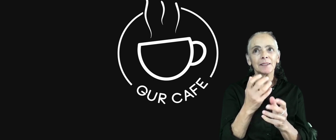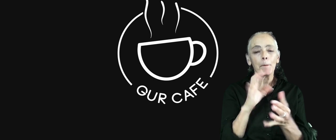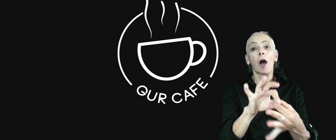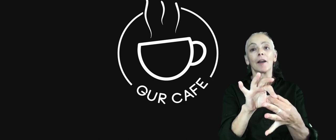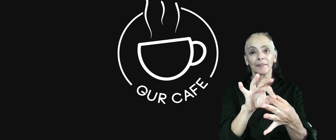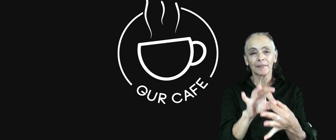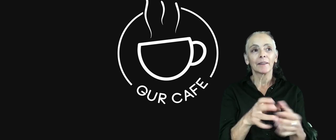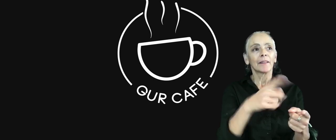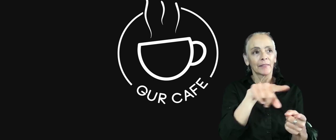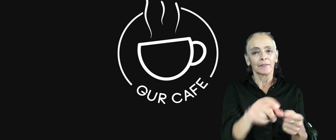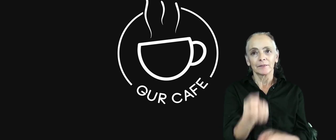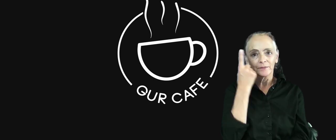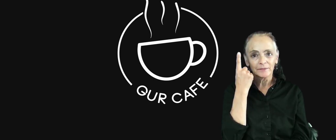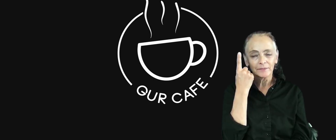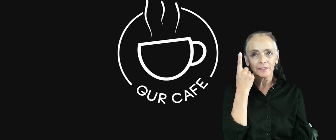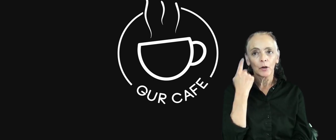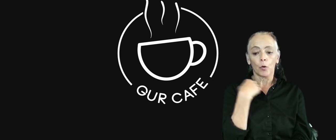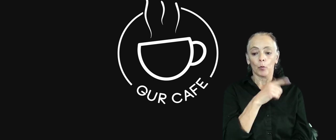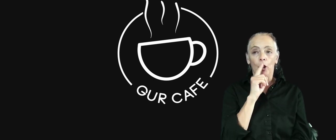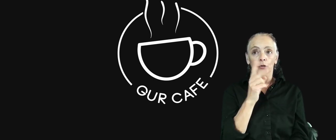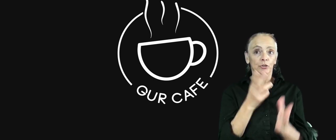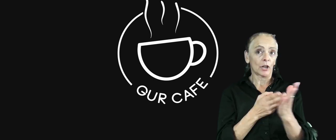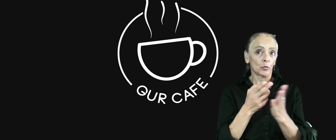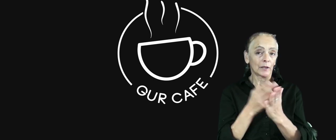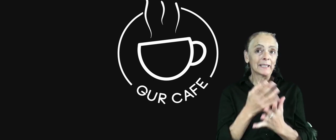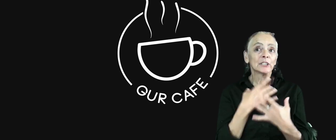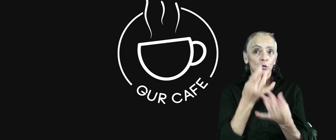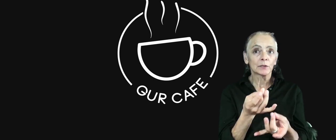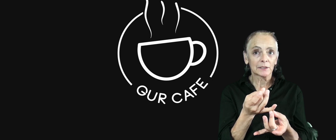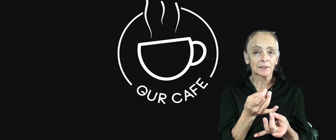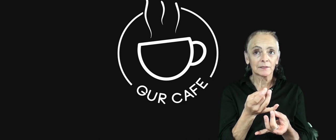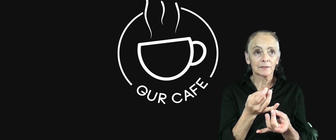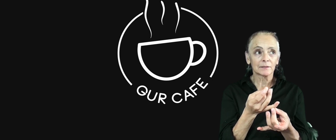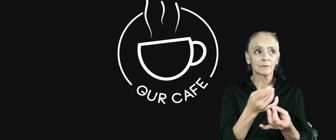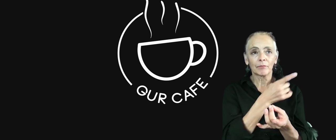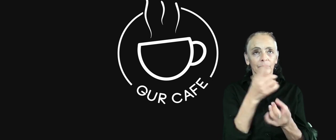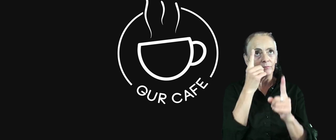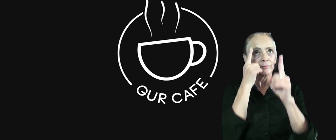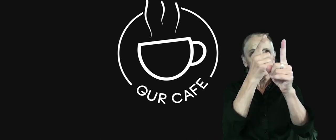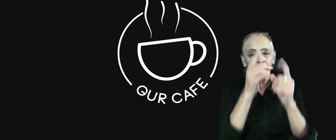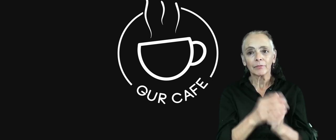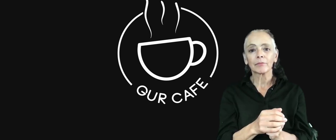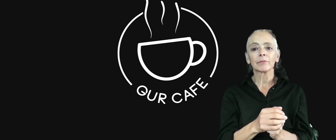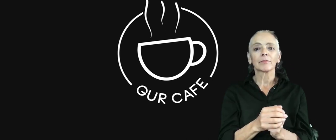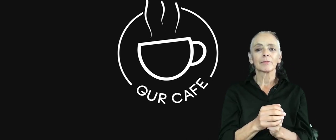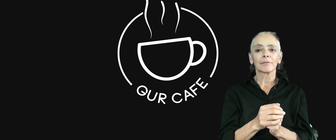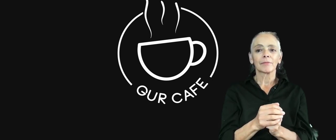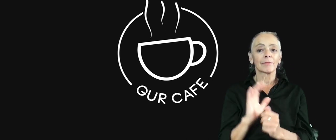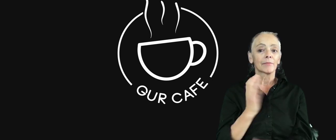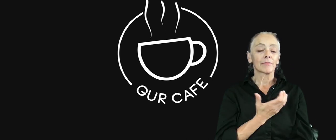need to understand that we are genuinely interested in what they are trying to achieve, and that we are